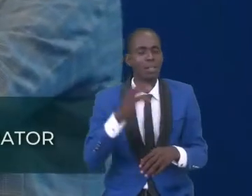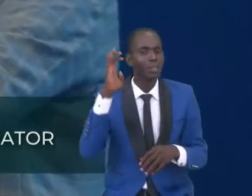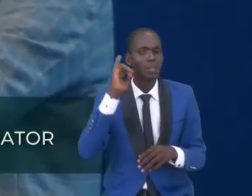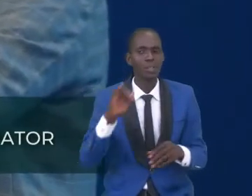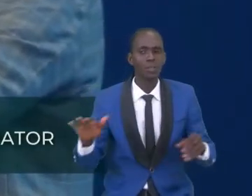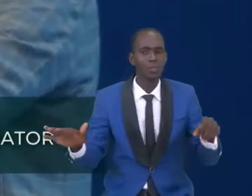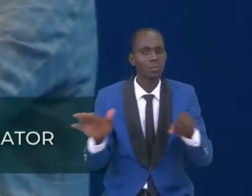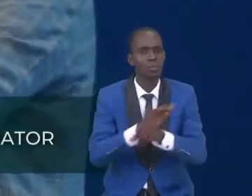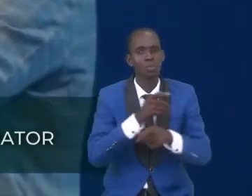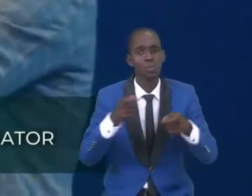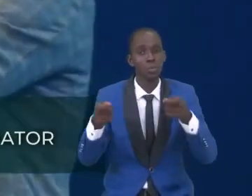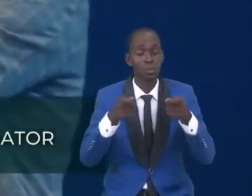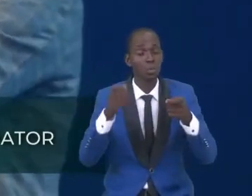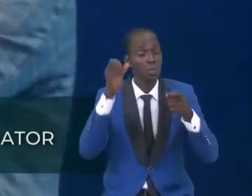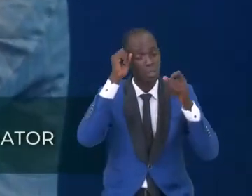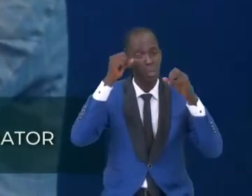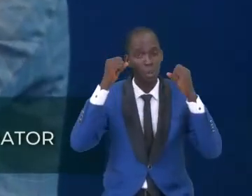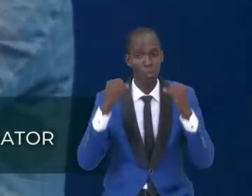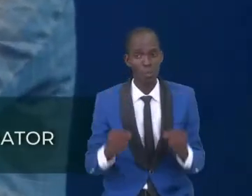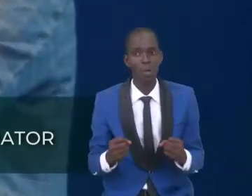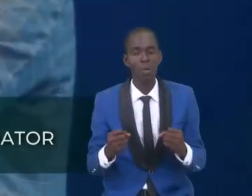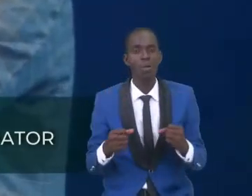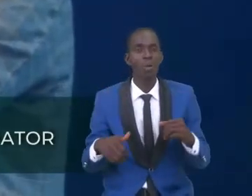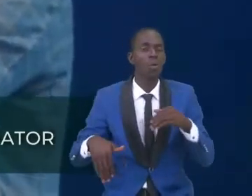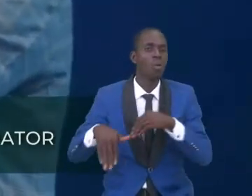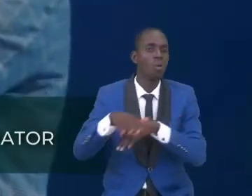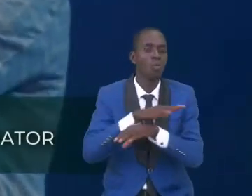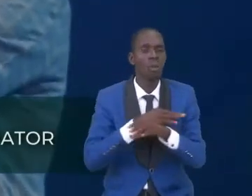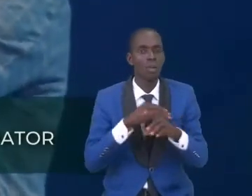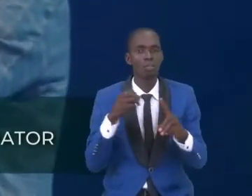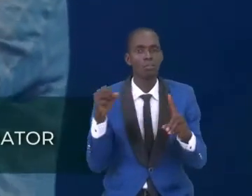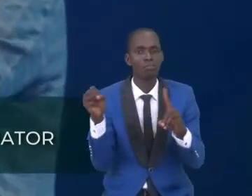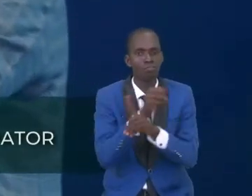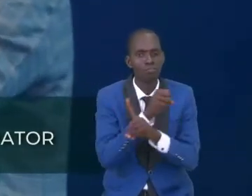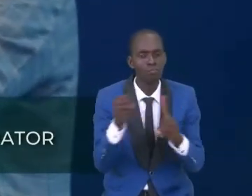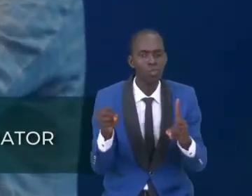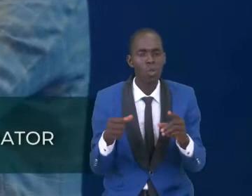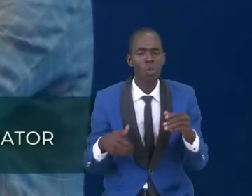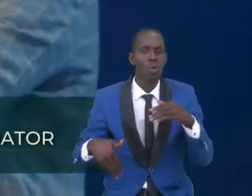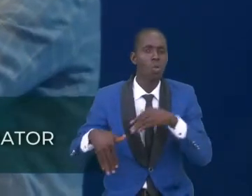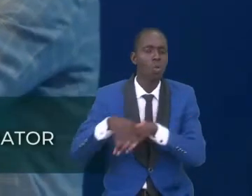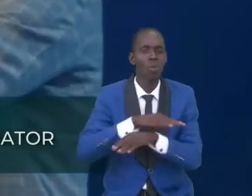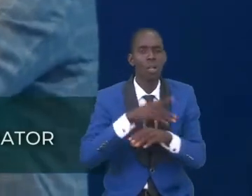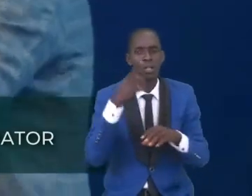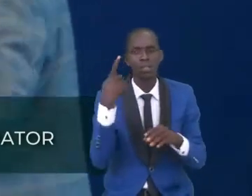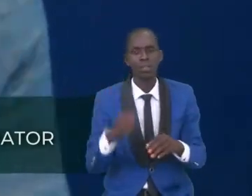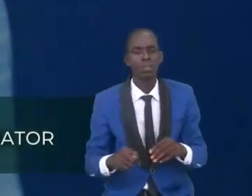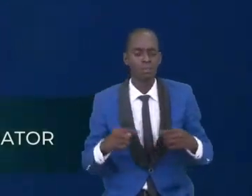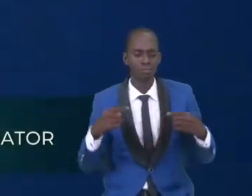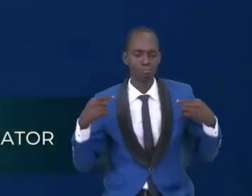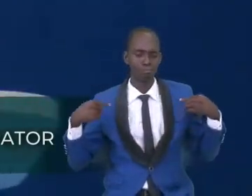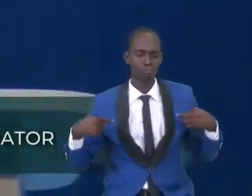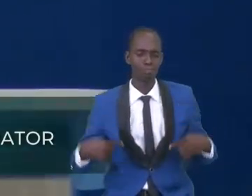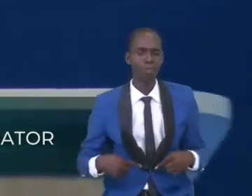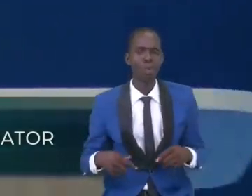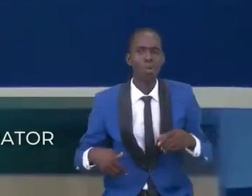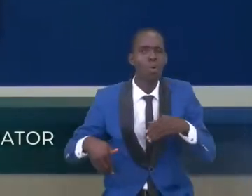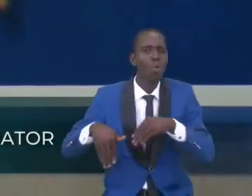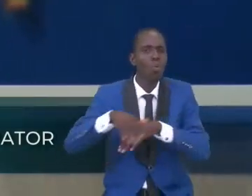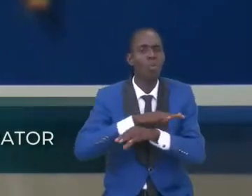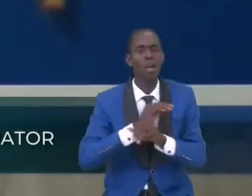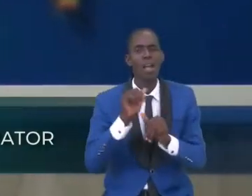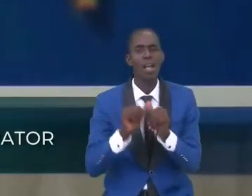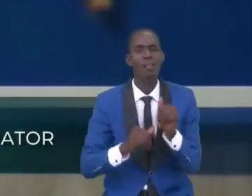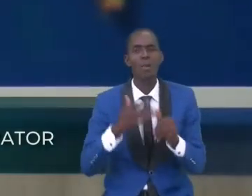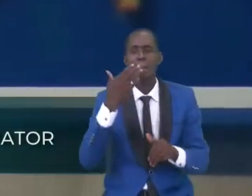problem, over the attacks, over the affliction, over every bad